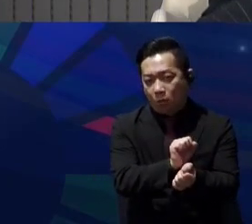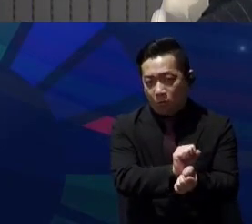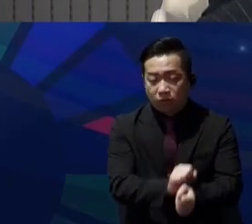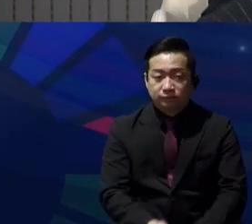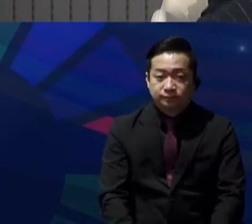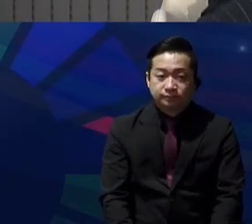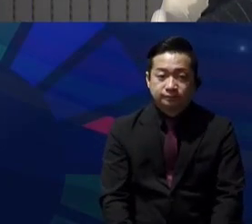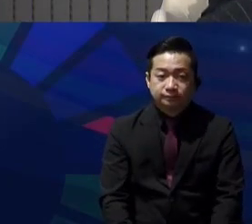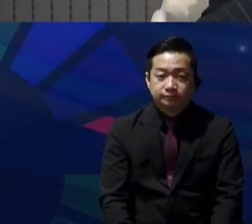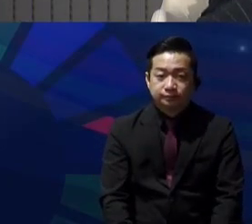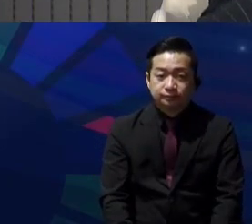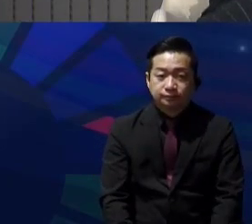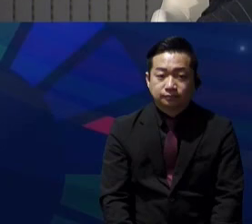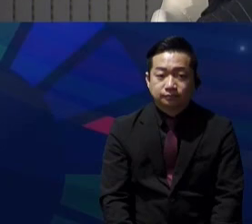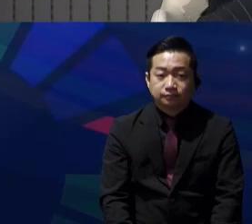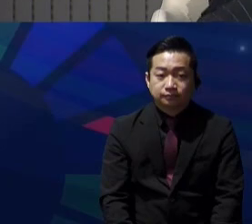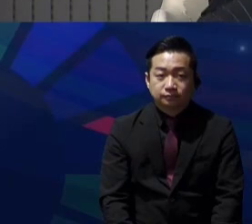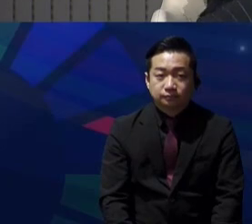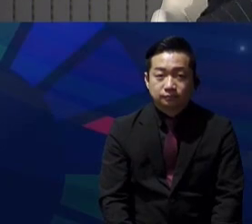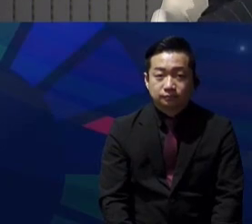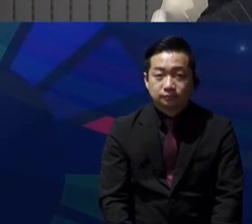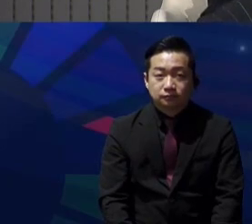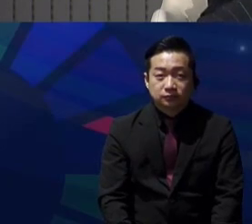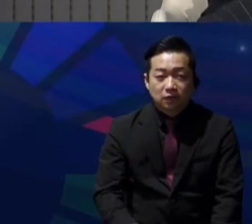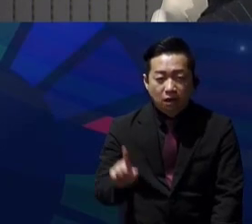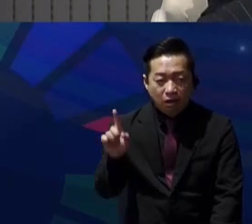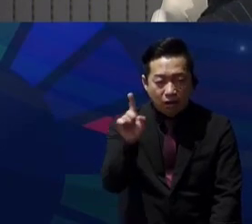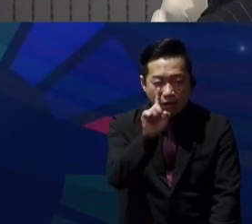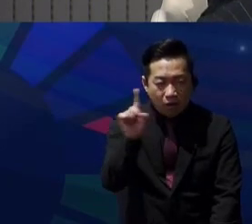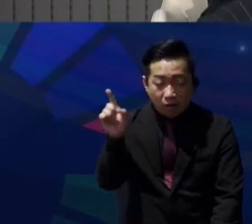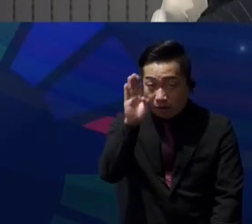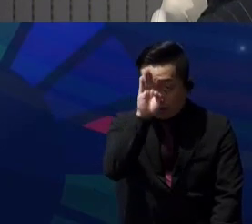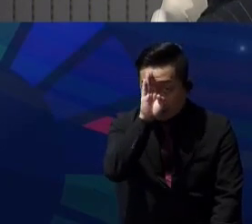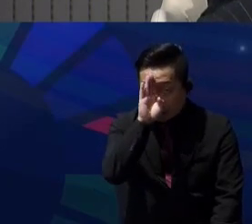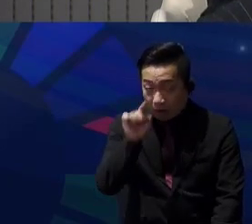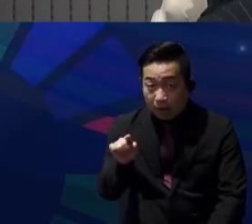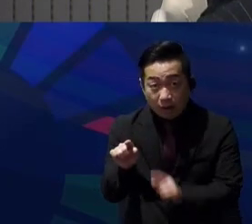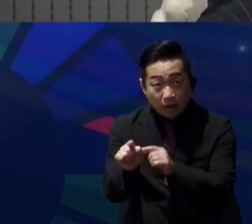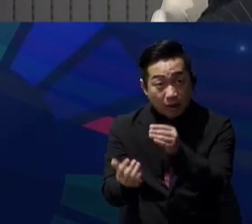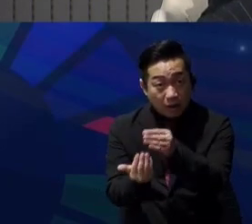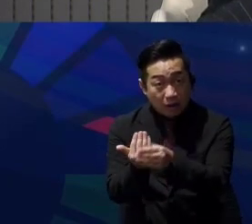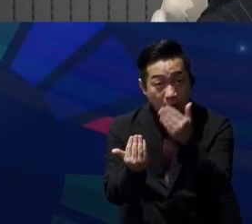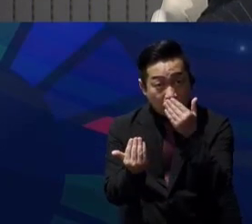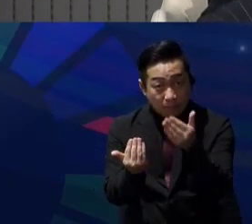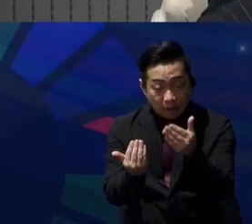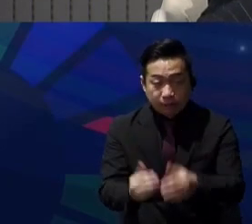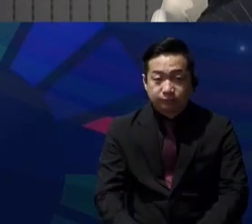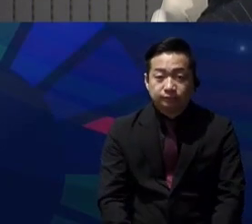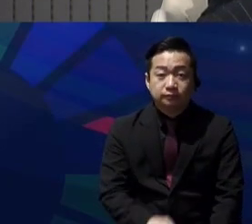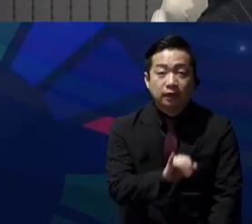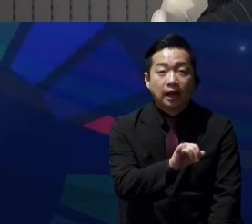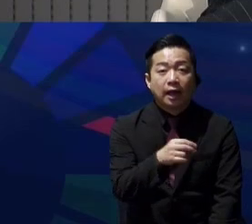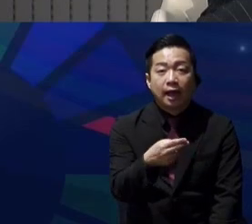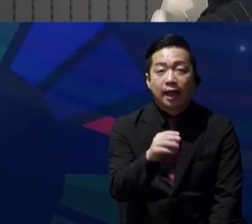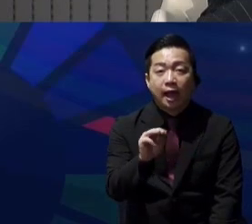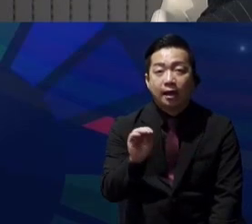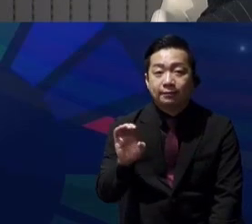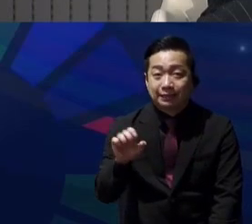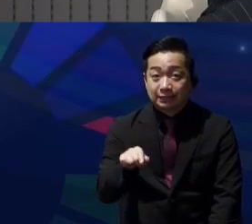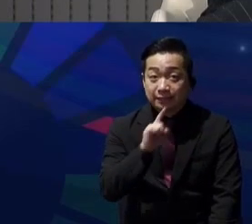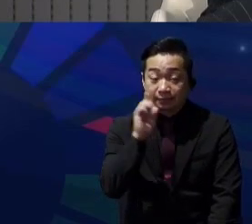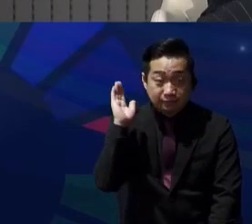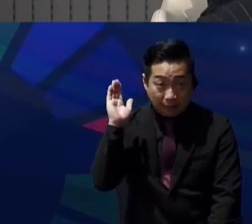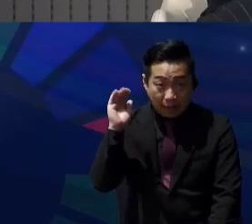will happen, I think what was shared by our friends from IHME is so critical. You will see that many of those